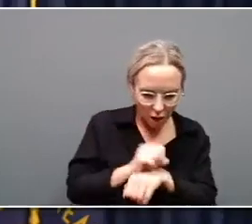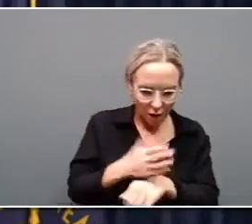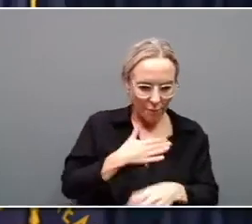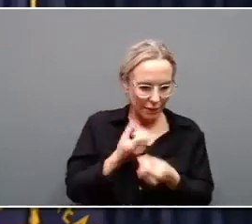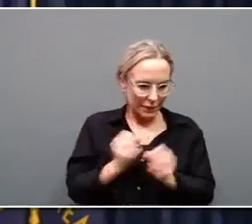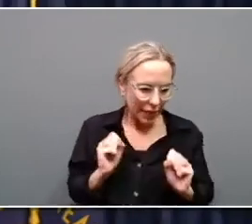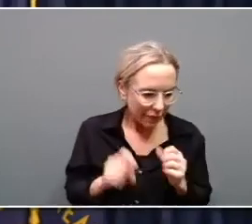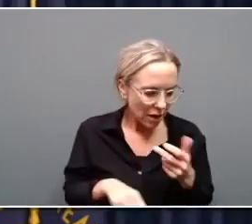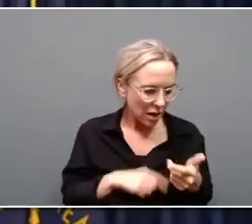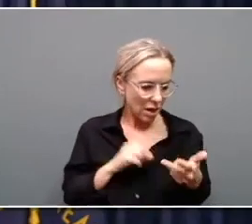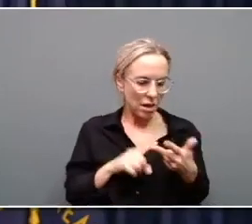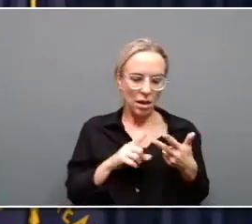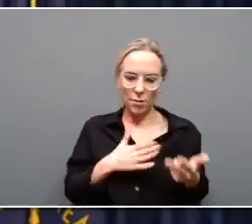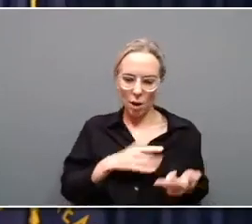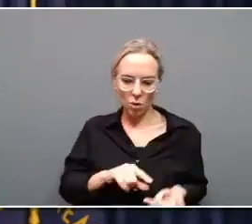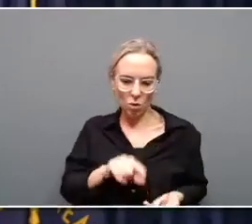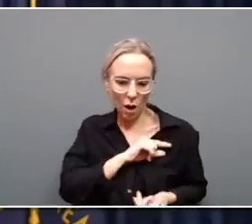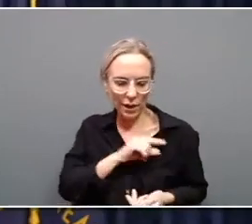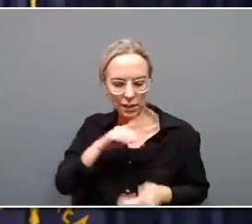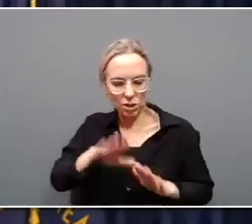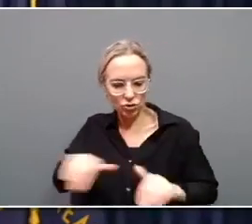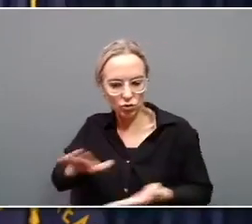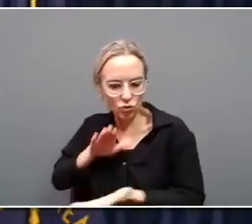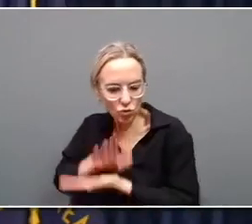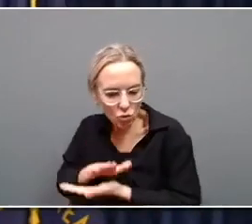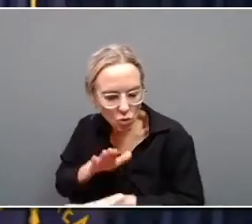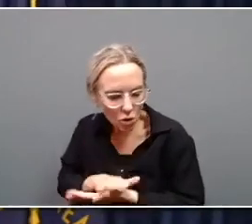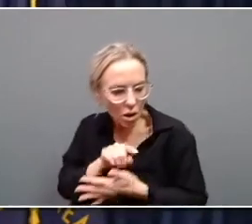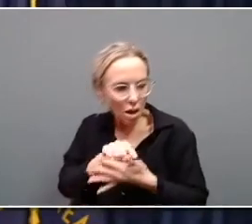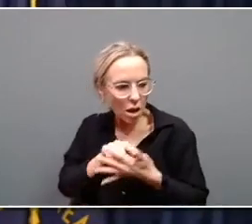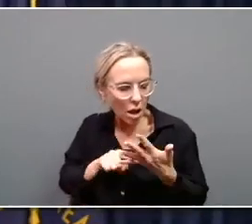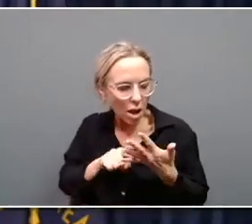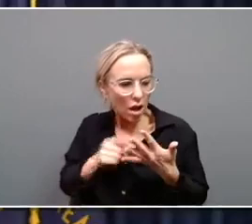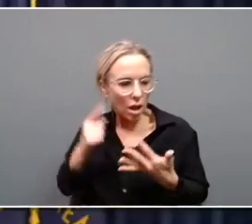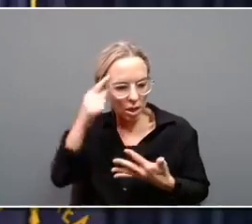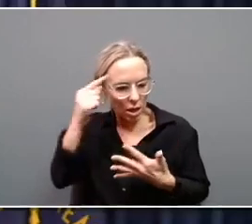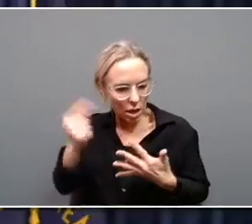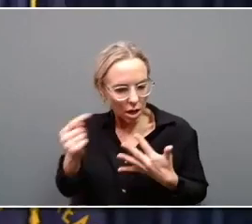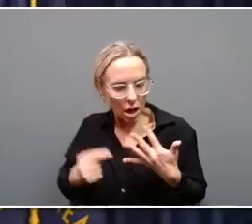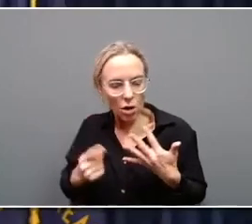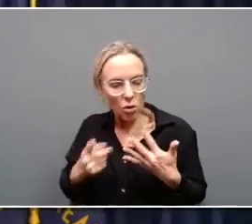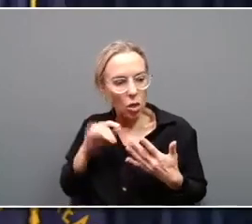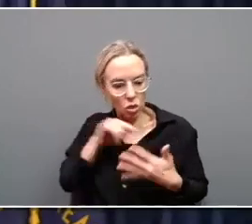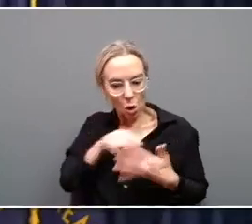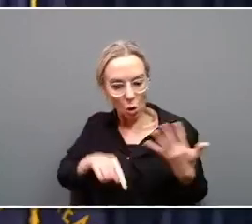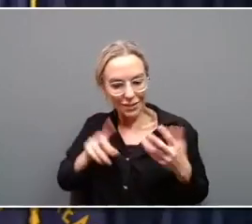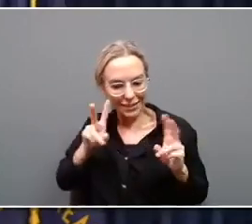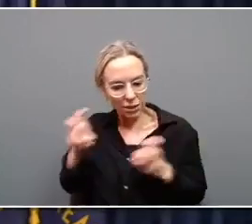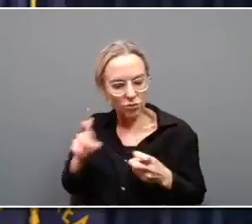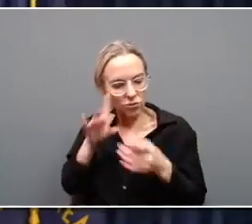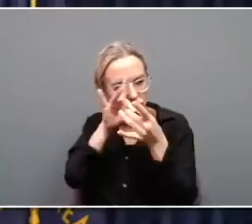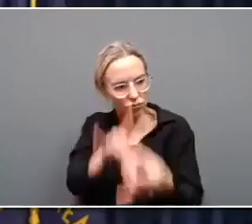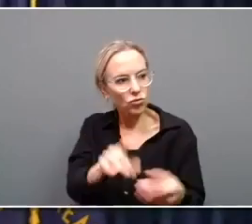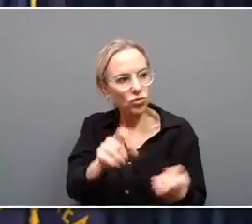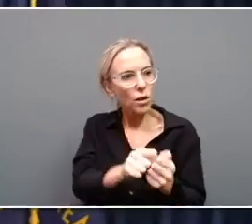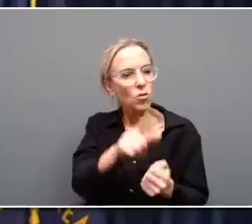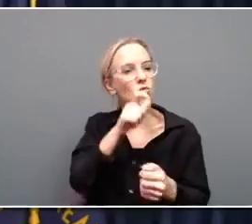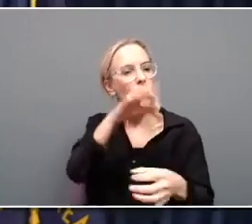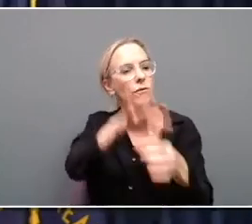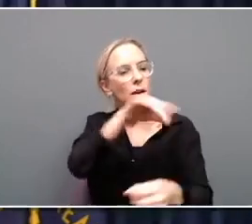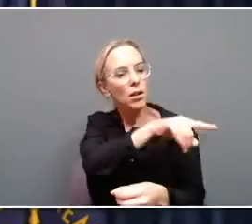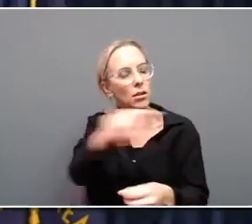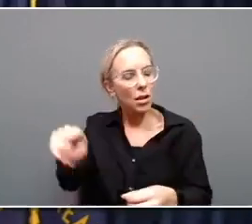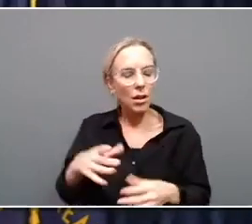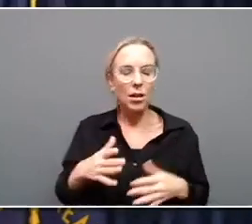the quality of their kids' schools. And yes, I'll be involved in different politics moving forward, but that's